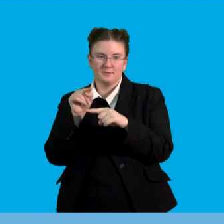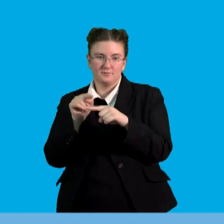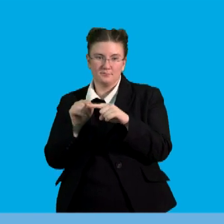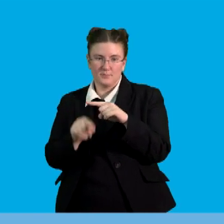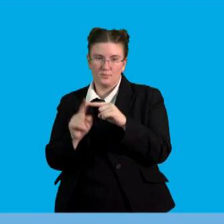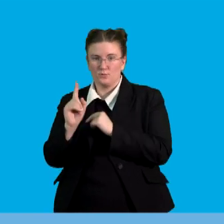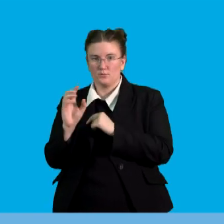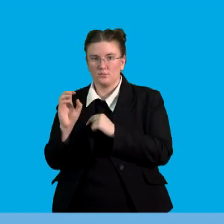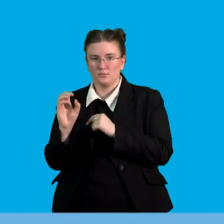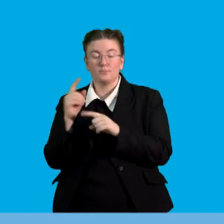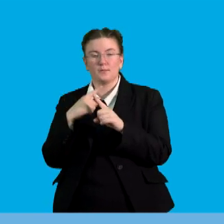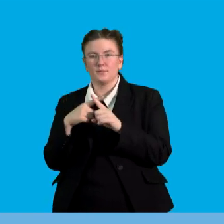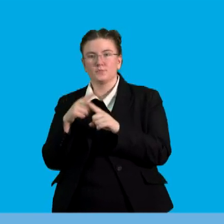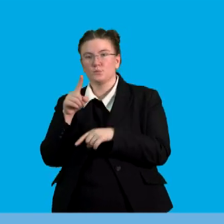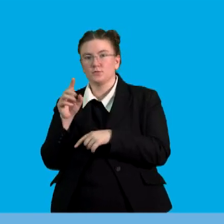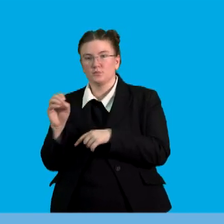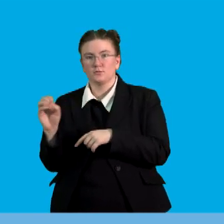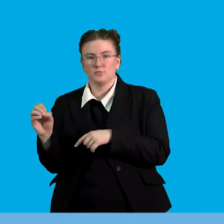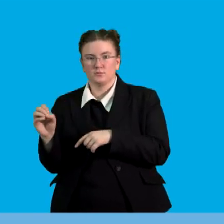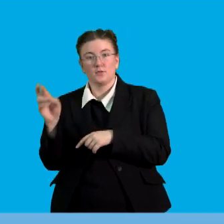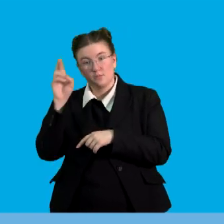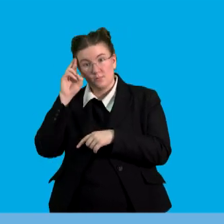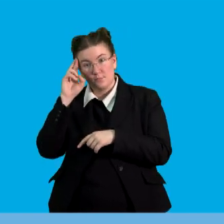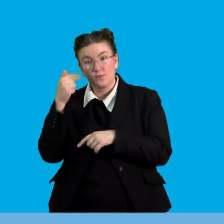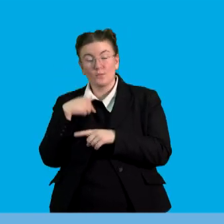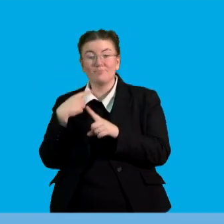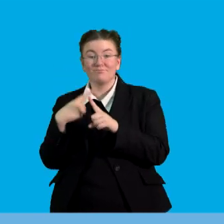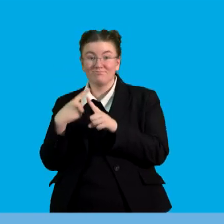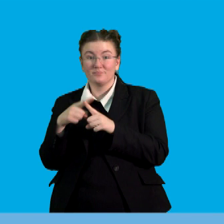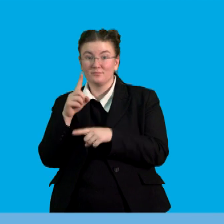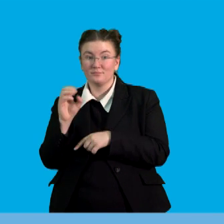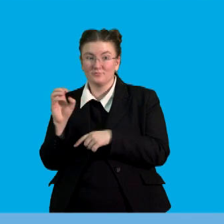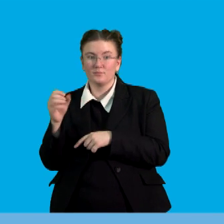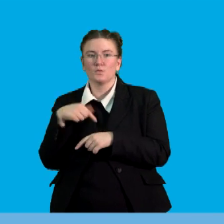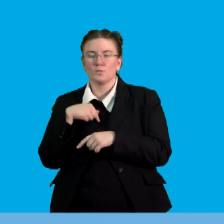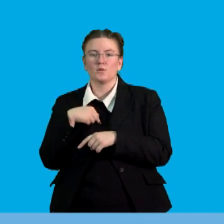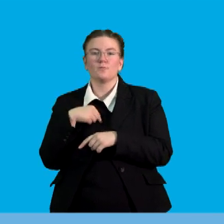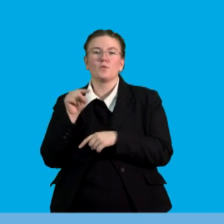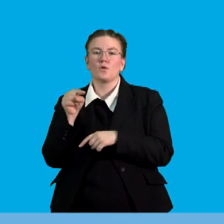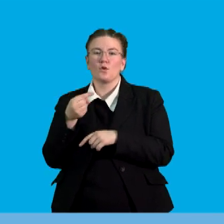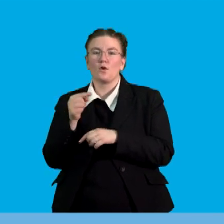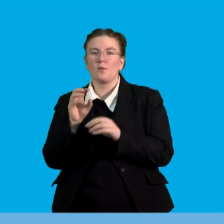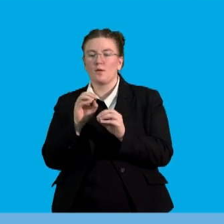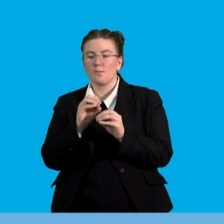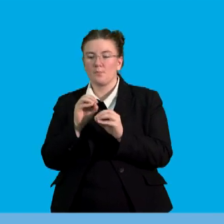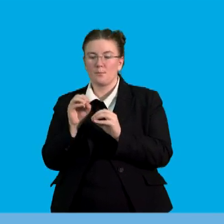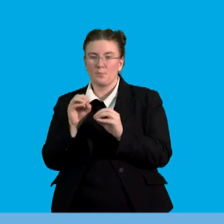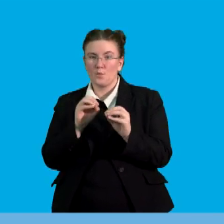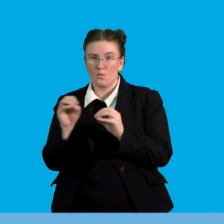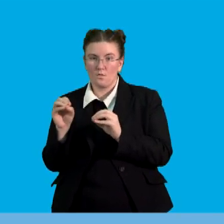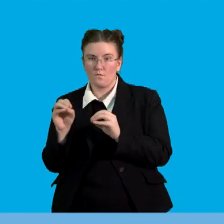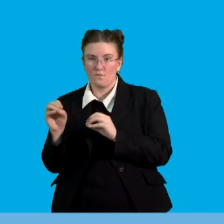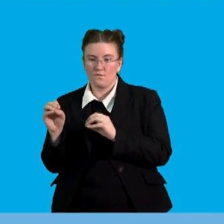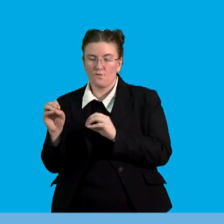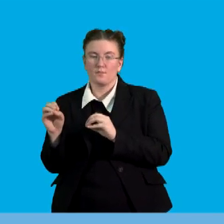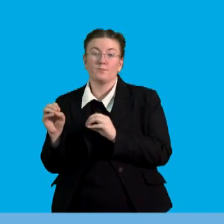0.25 multiplied by 100. Remember, when we are multiplying by 100, we move the comma twice to the